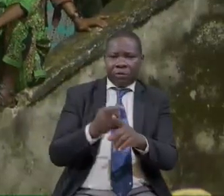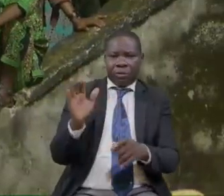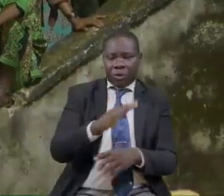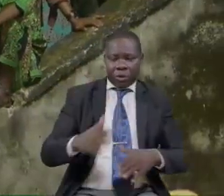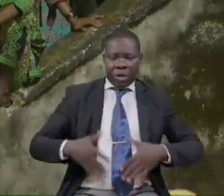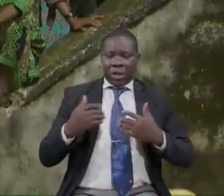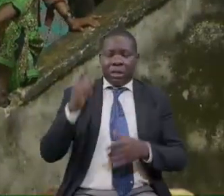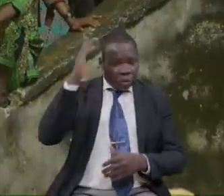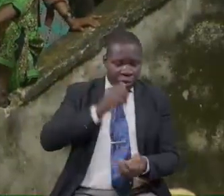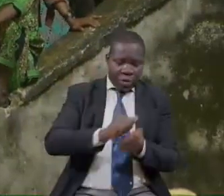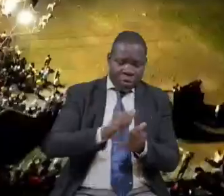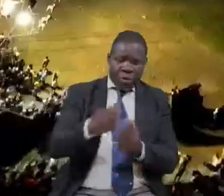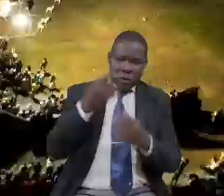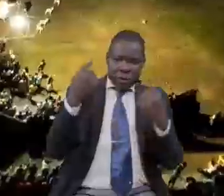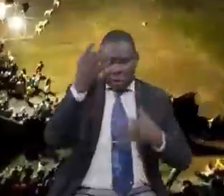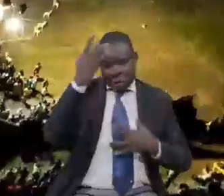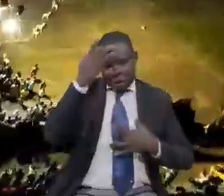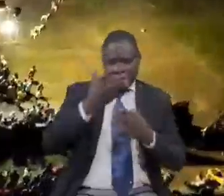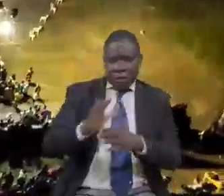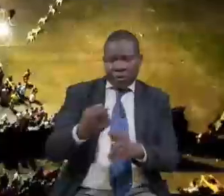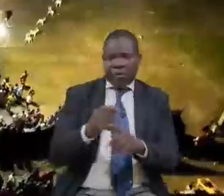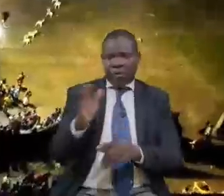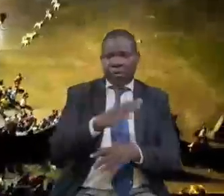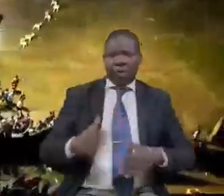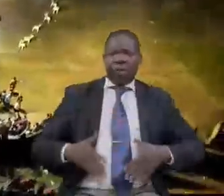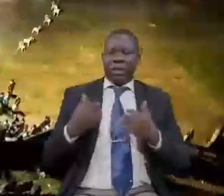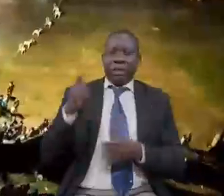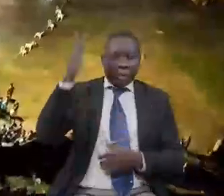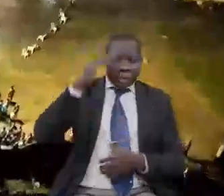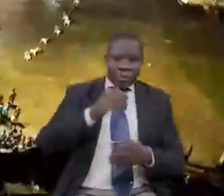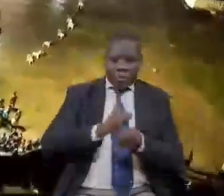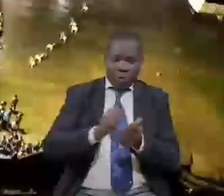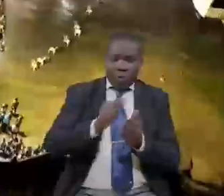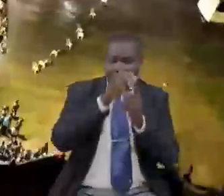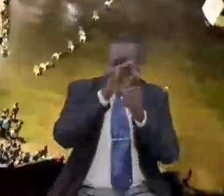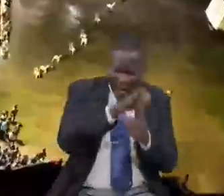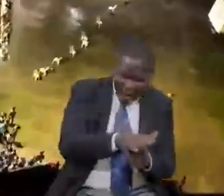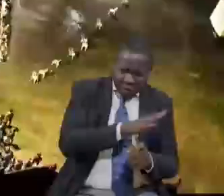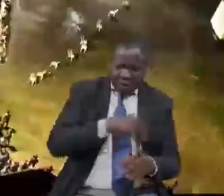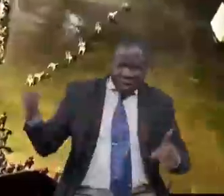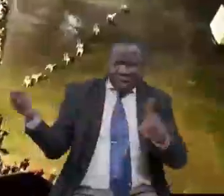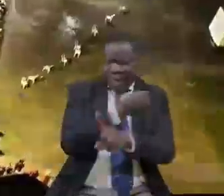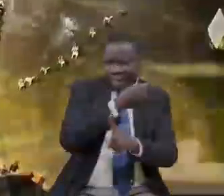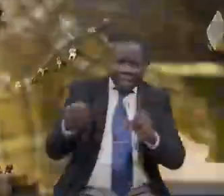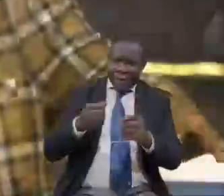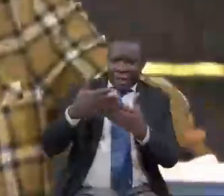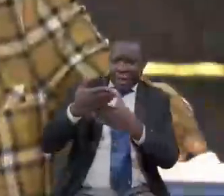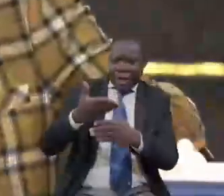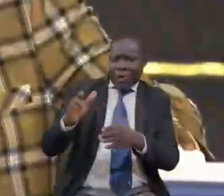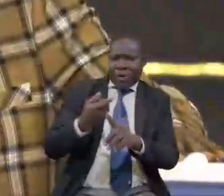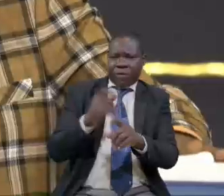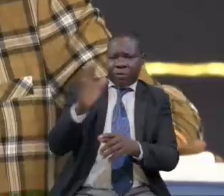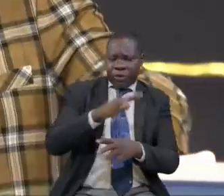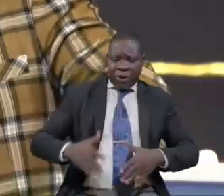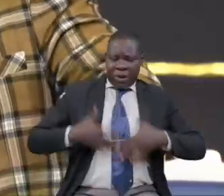your life. He'll purge afflictions and attacks away from your life. He will do